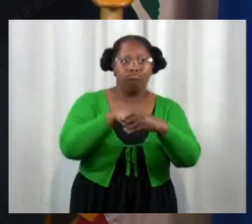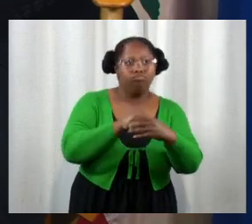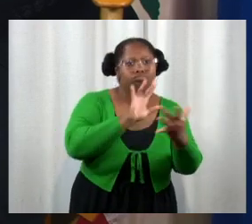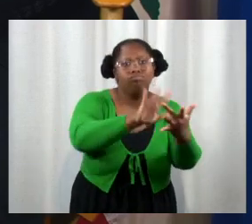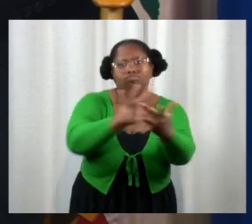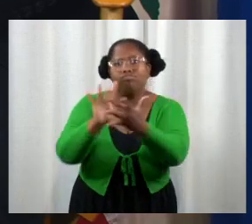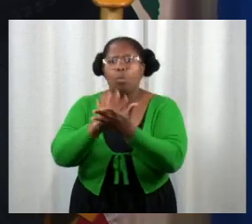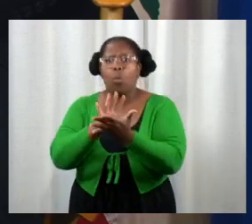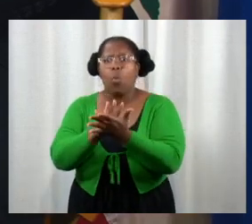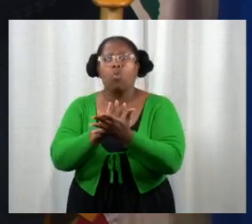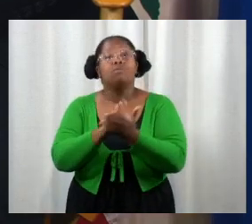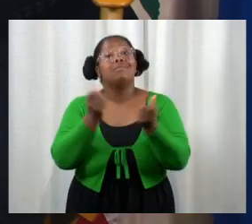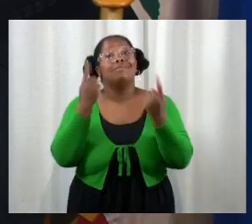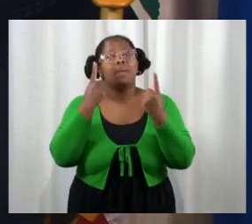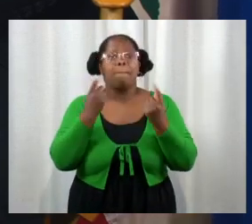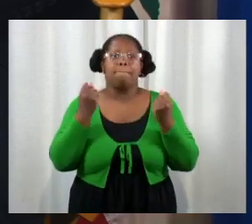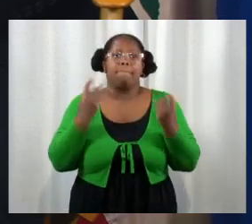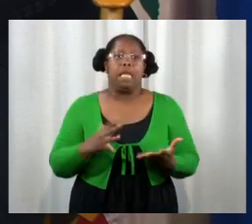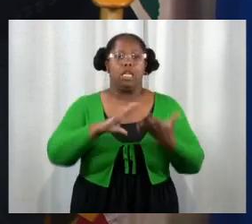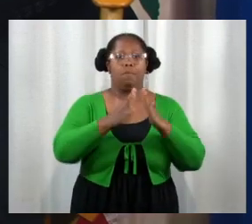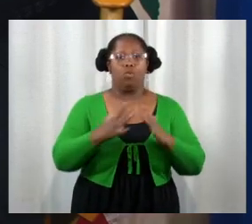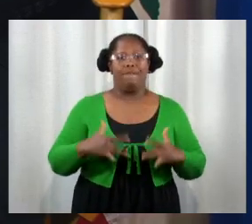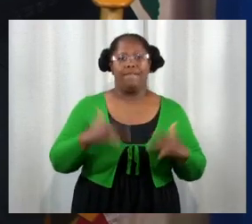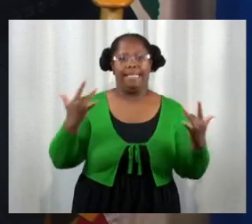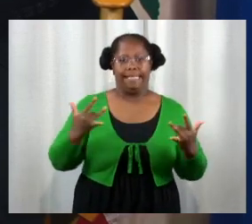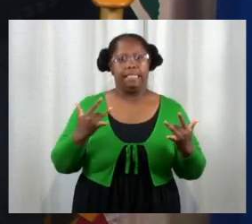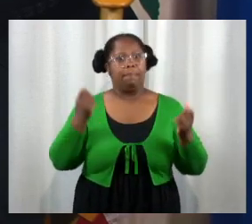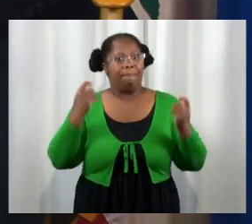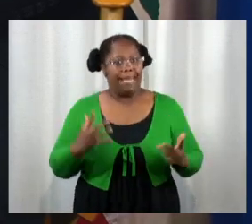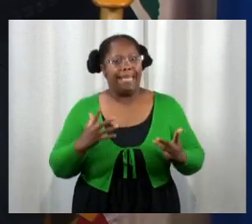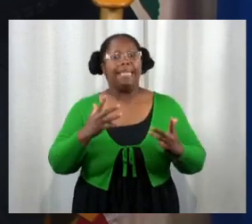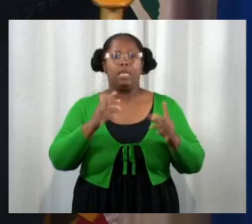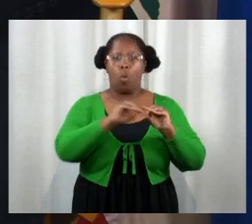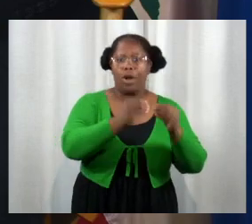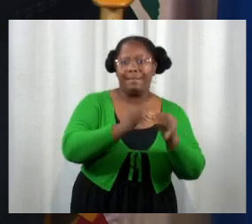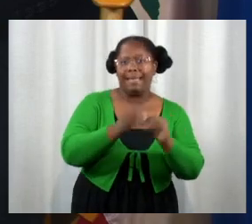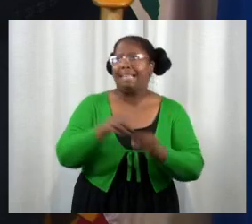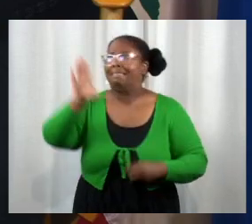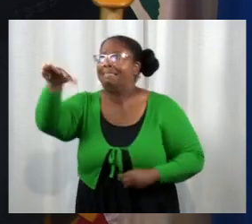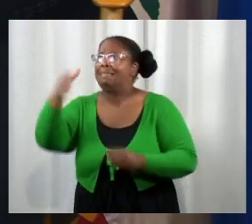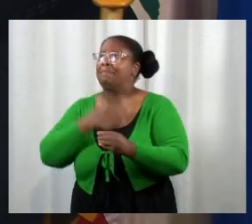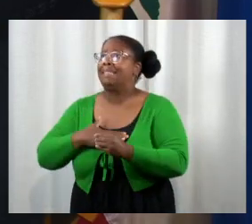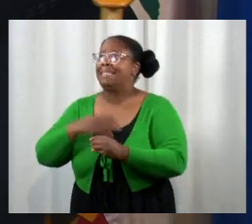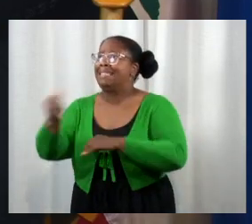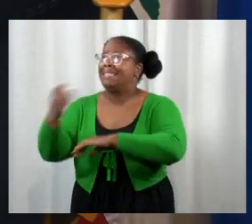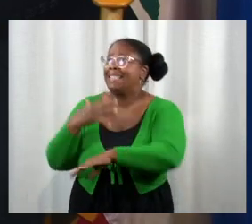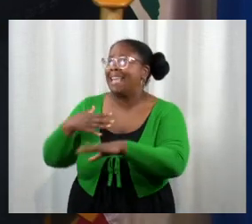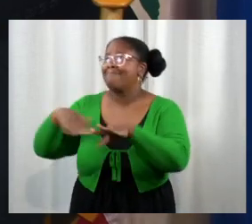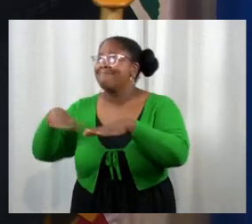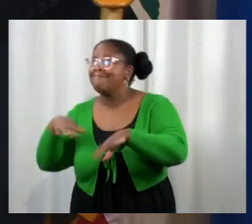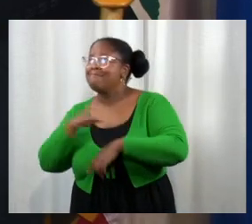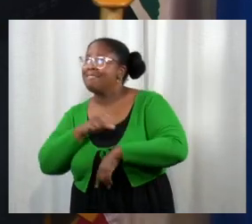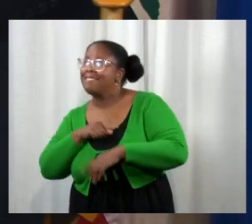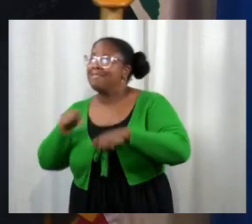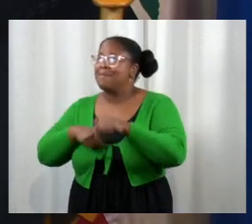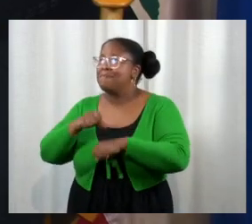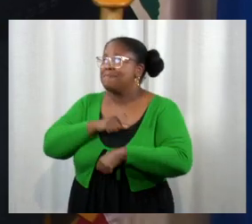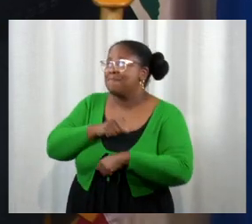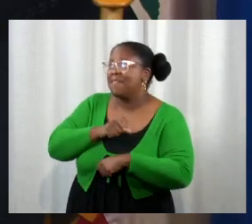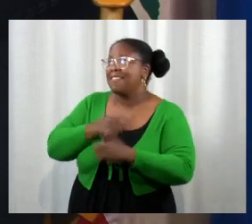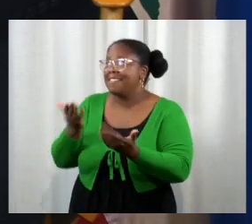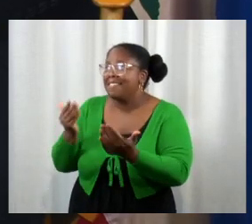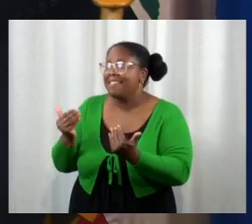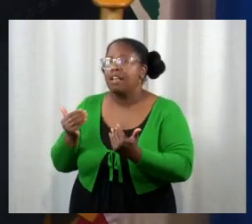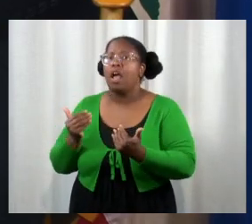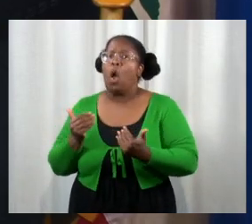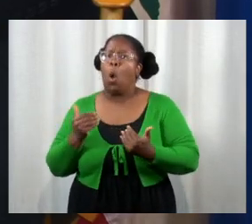lot of community events. So we're getting a lot of requests for those right now, and we're trying to manage it all, but they're doing a really phenomenal job. And these